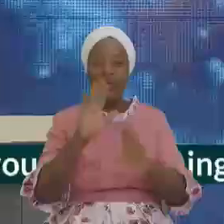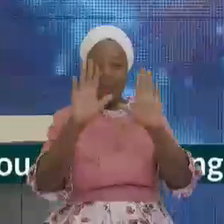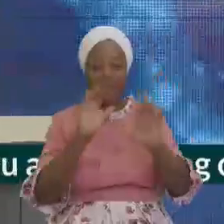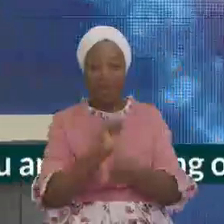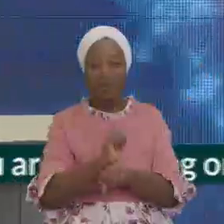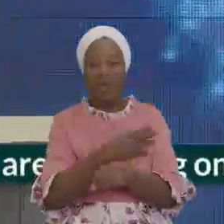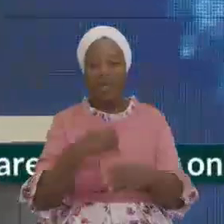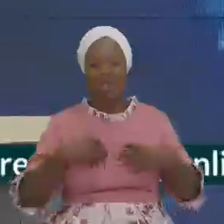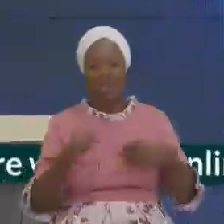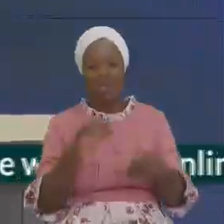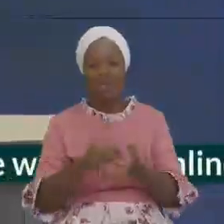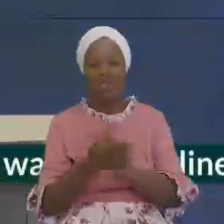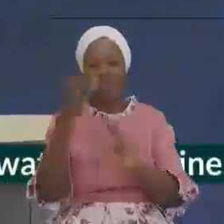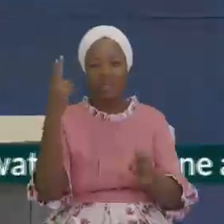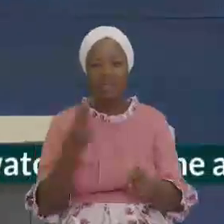healing.